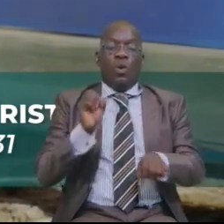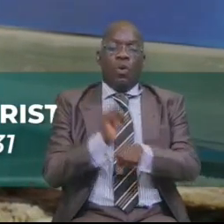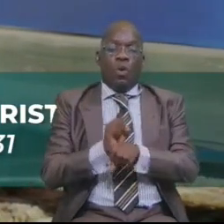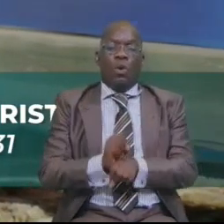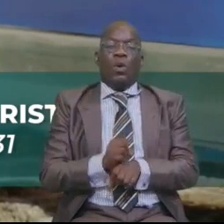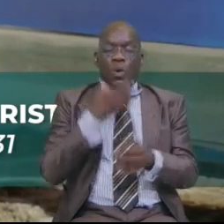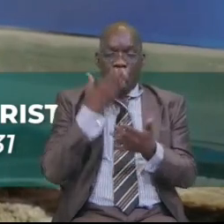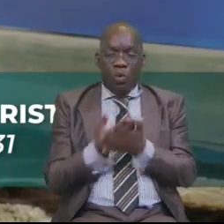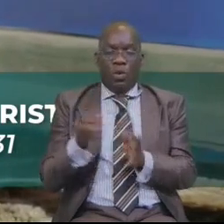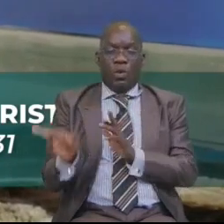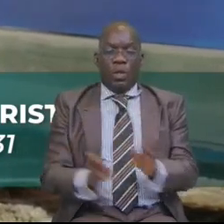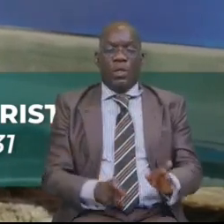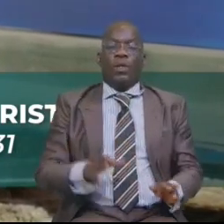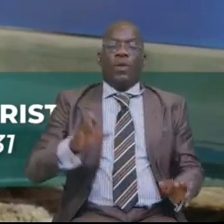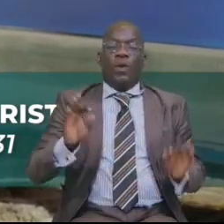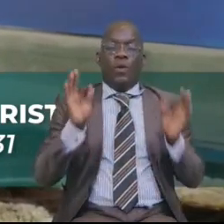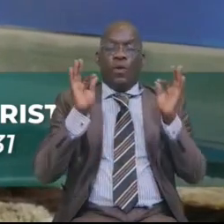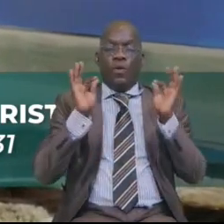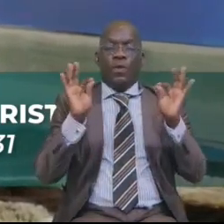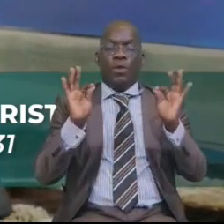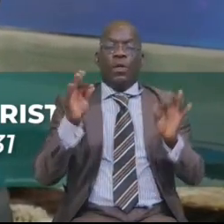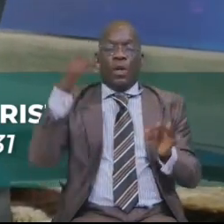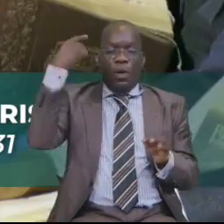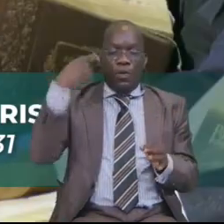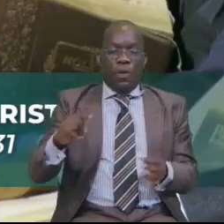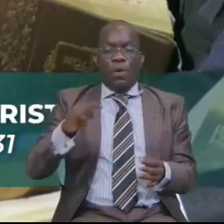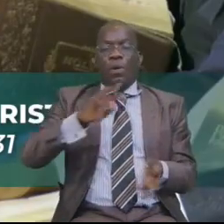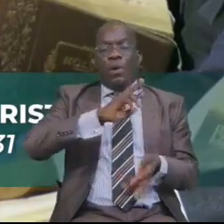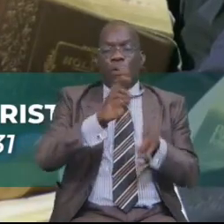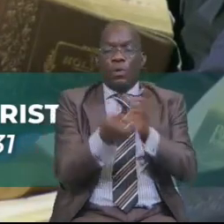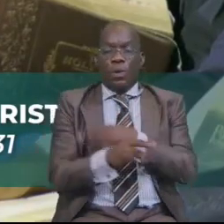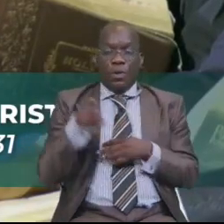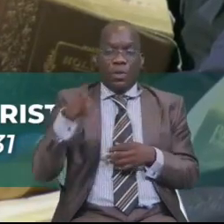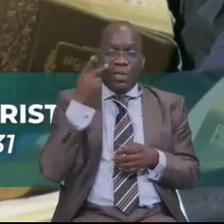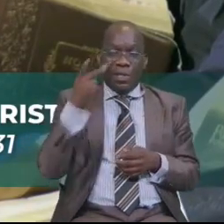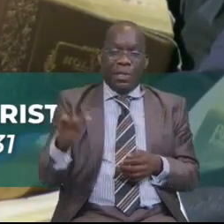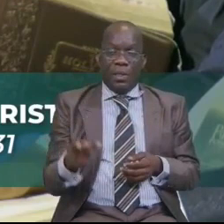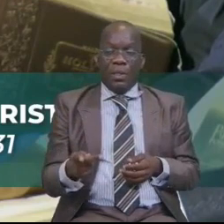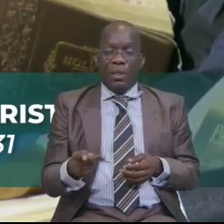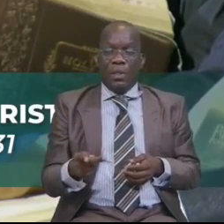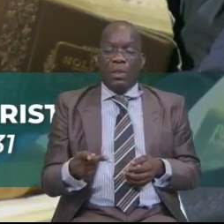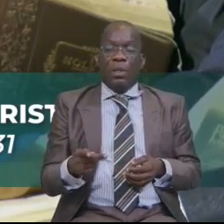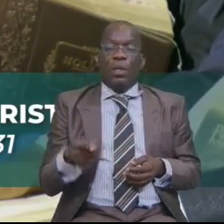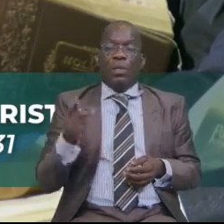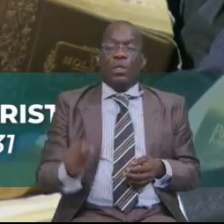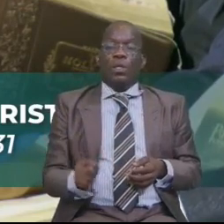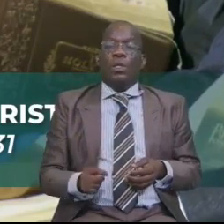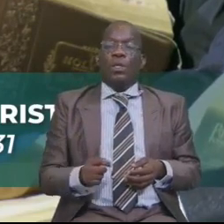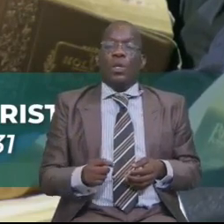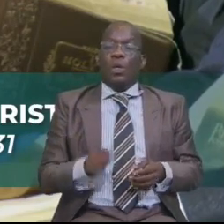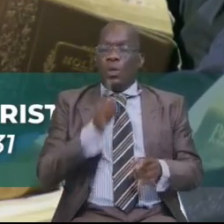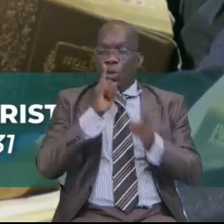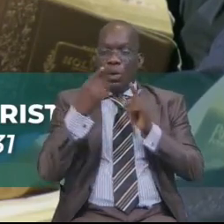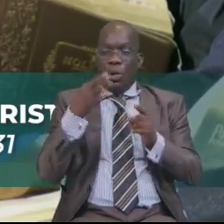ready, suitable for repentance. You see the emphasis of the apostles, the preachers in